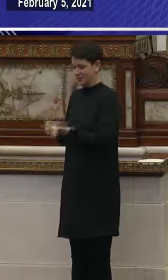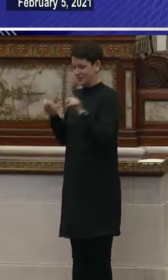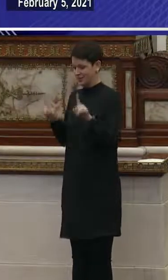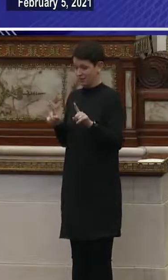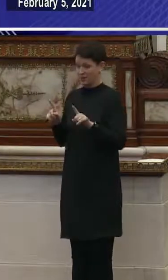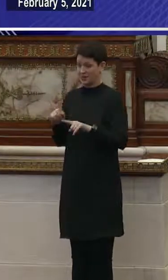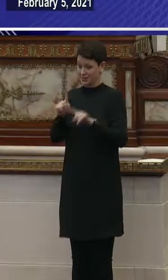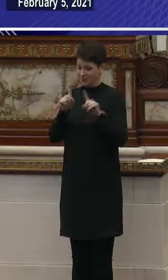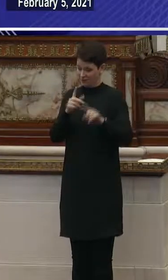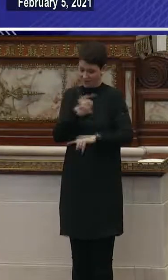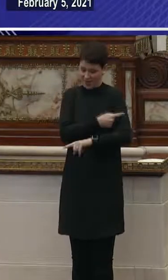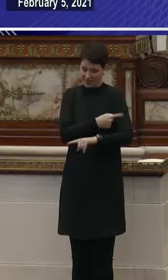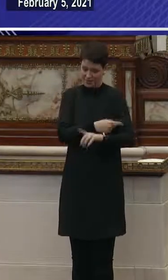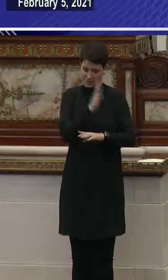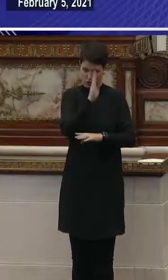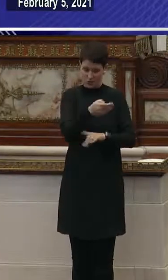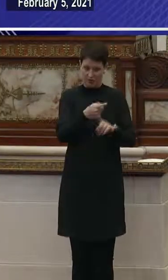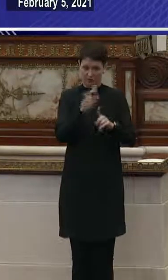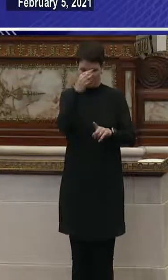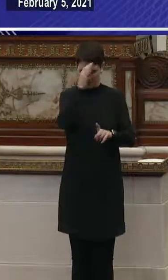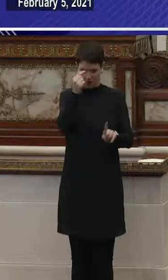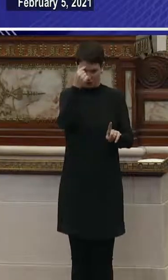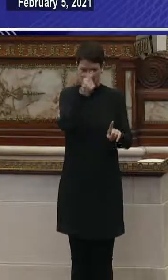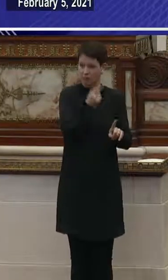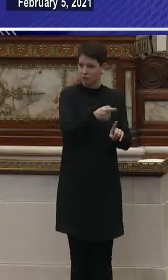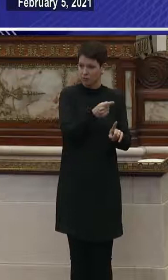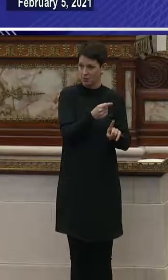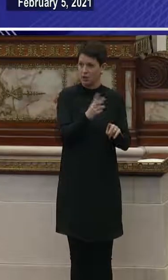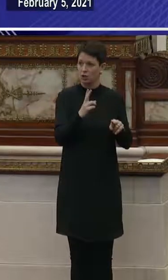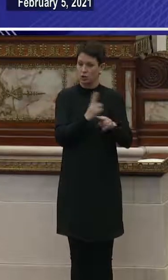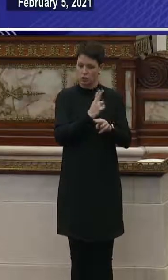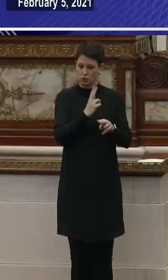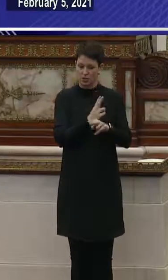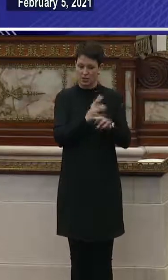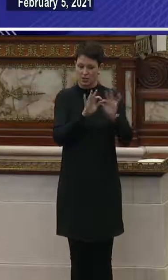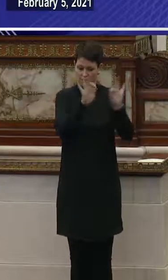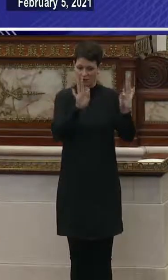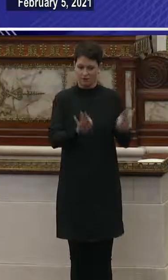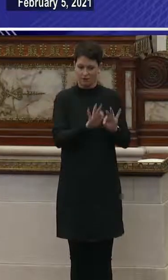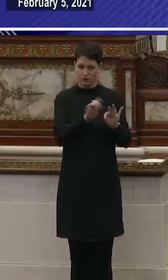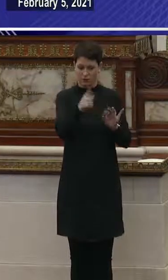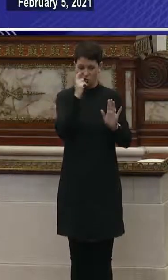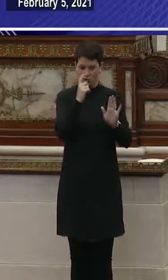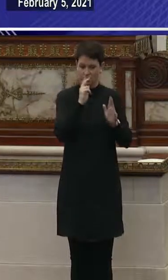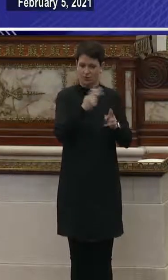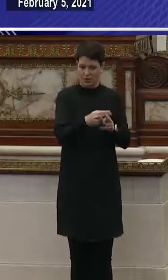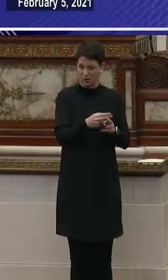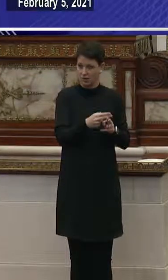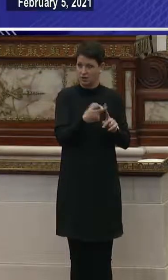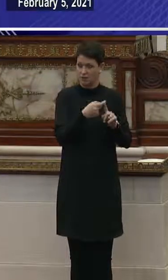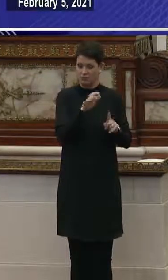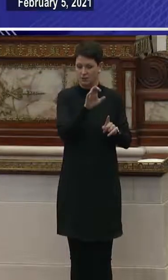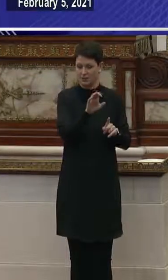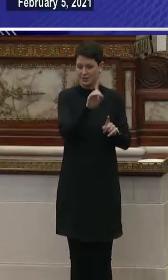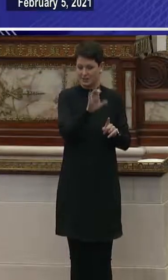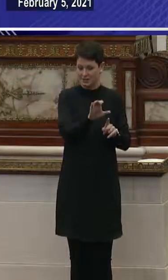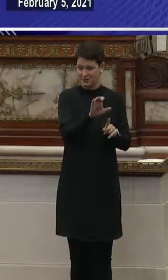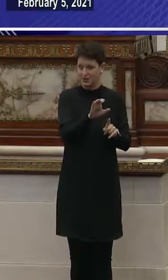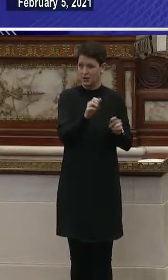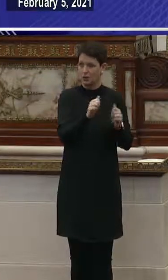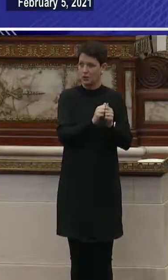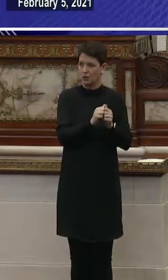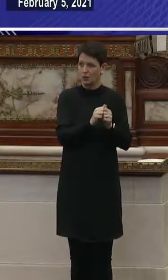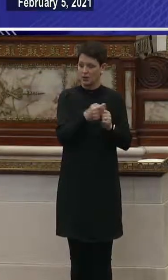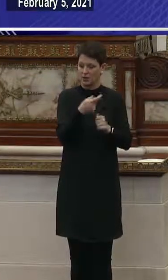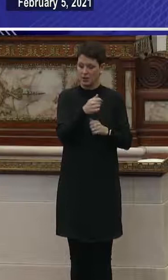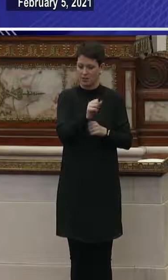vaccines have to come directly from the federal government, utilizing the forms that you have spoke about from the CDC with a